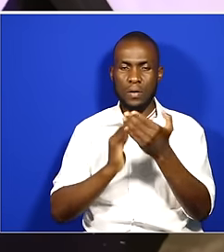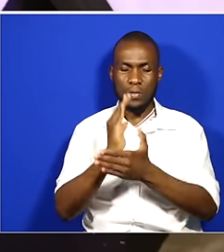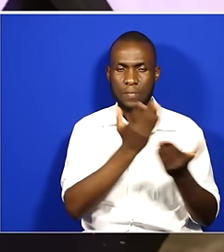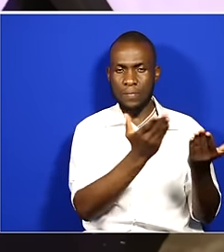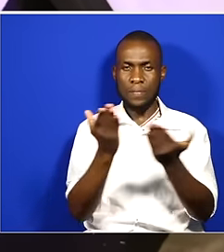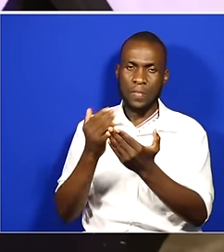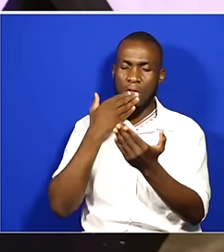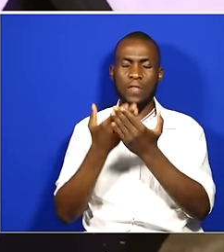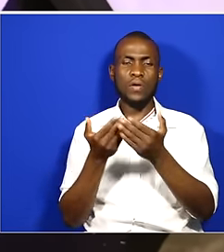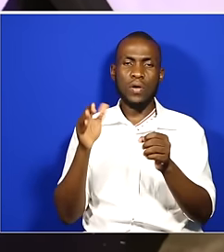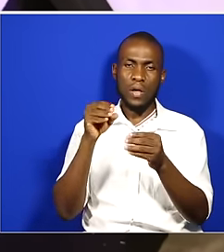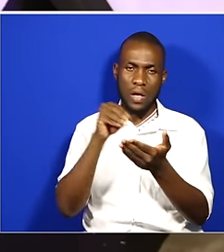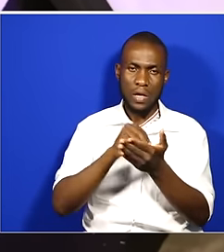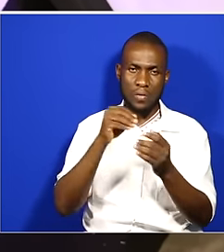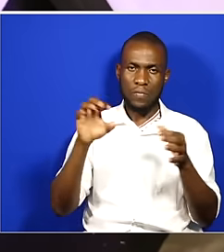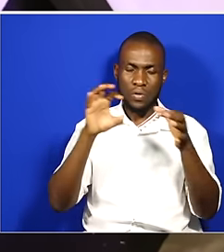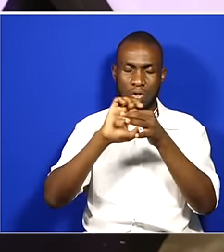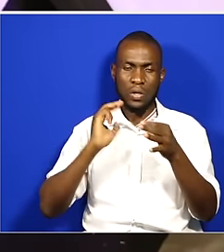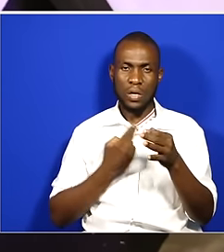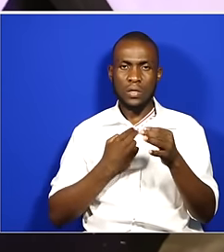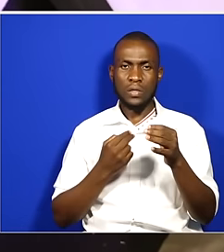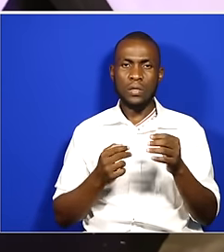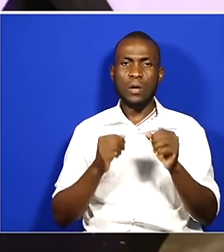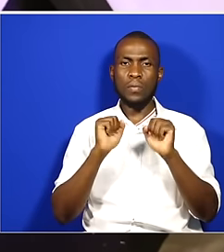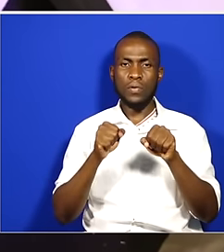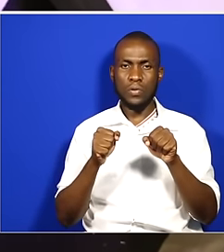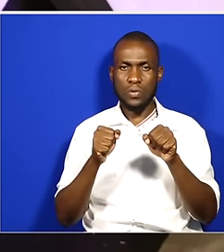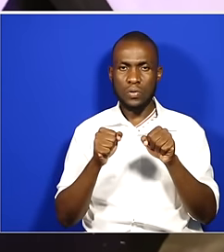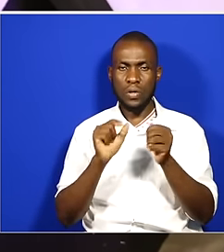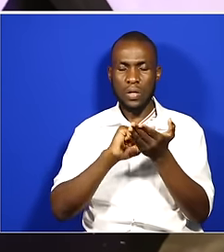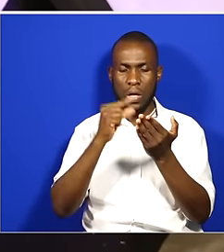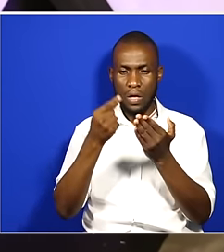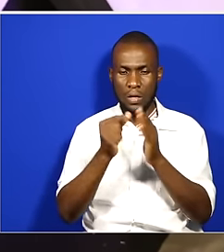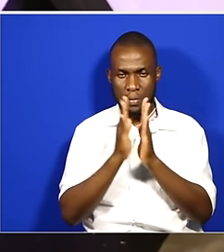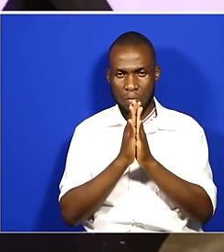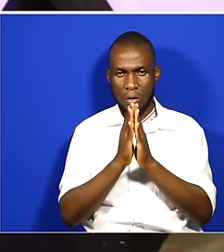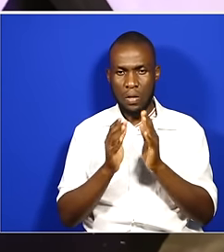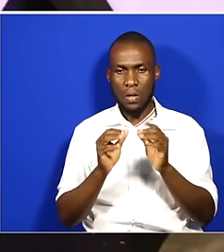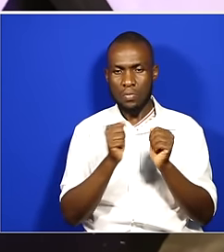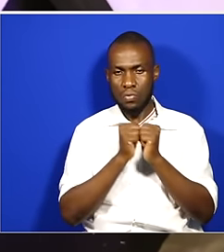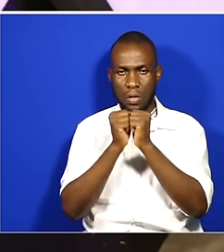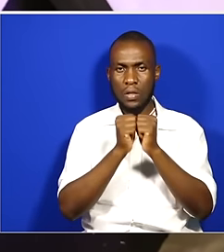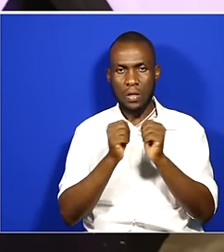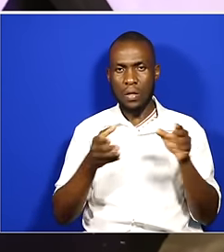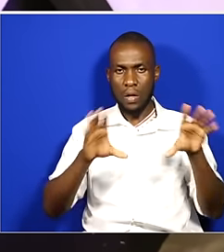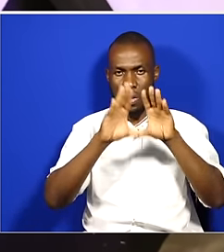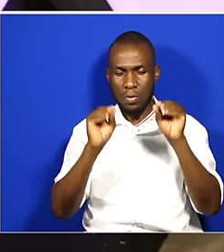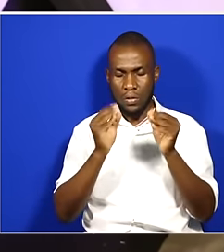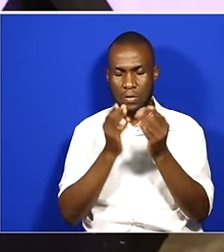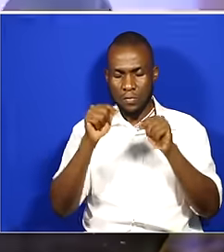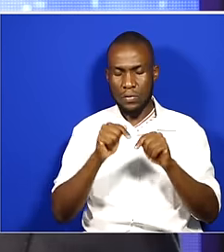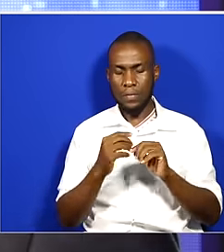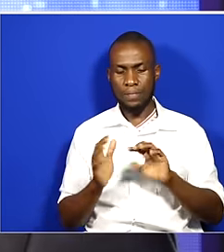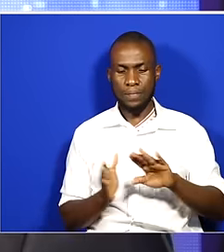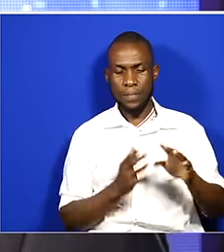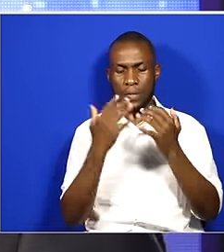through them. Thanks again for joining us. Please join me as we share together in the words of the grace in conclusion of our service today.